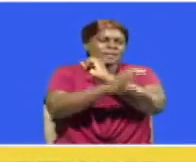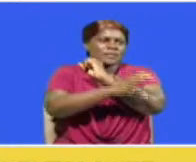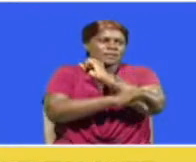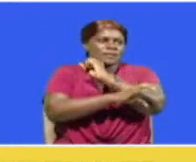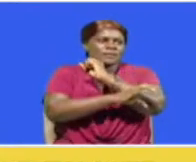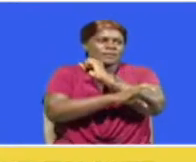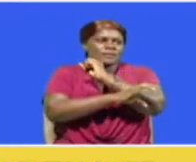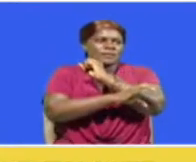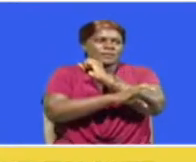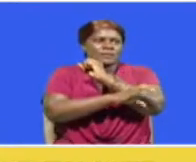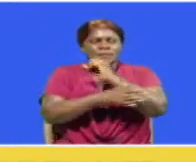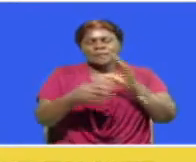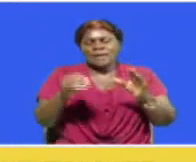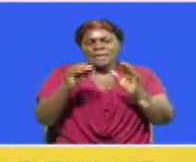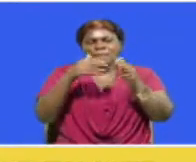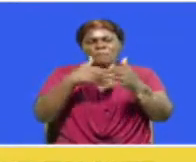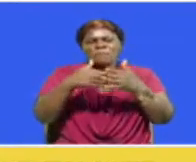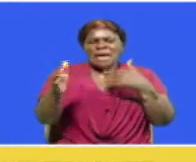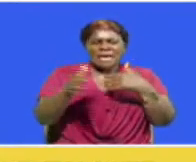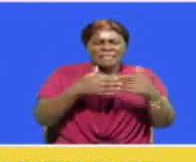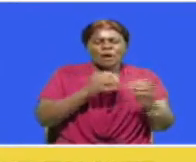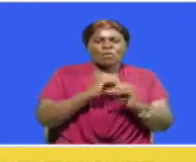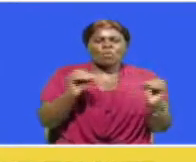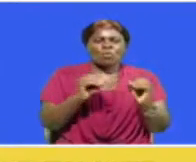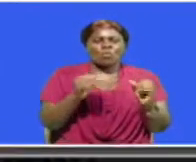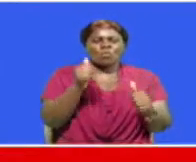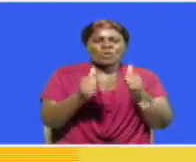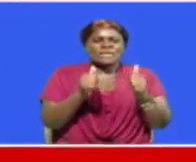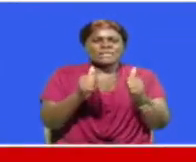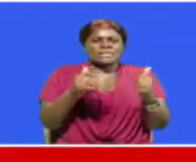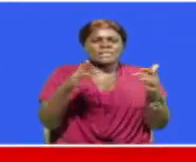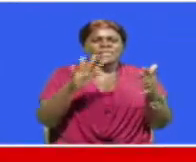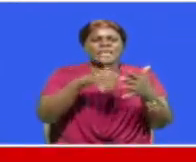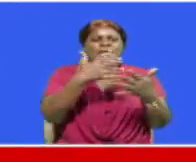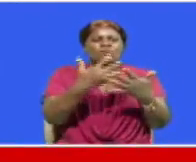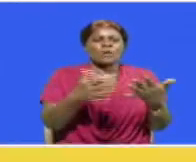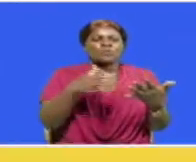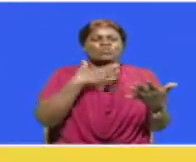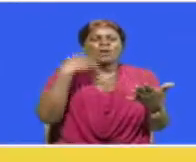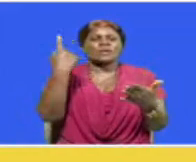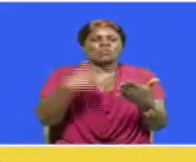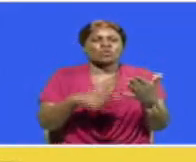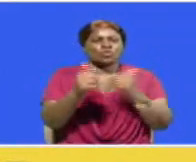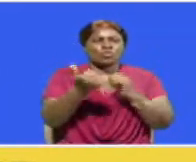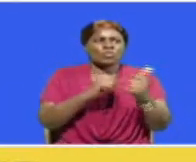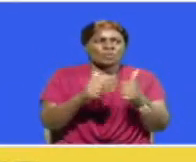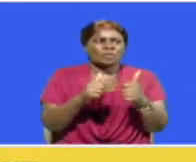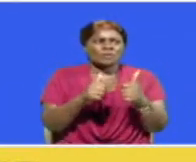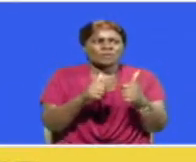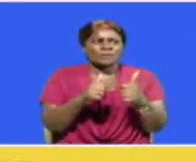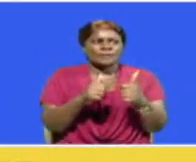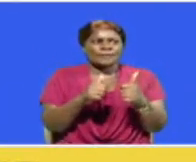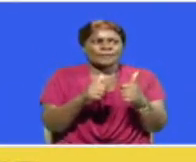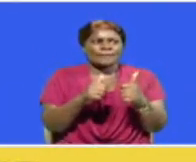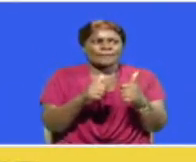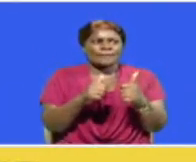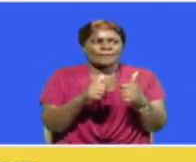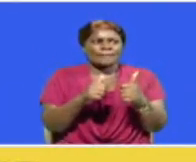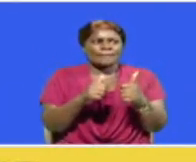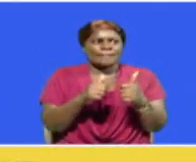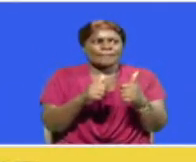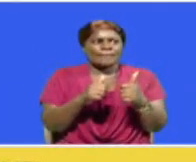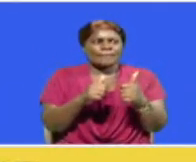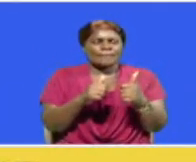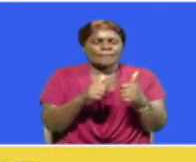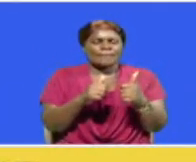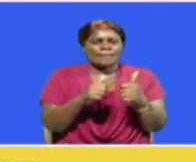mature to the place where it doesn't matter, you know, which merchant you're paying. What you want to compete on is on the service that you're providing to the customer.